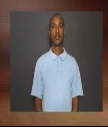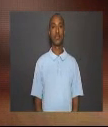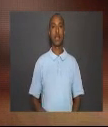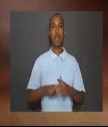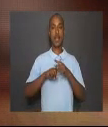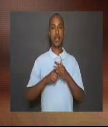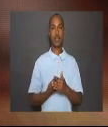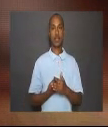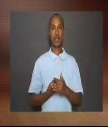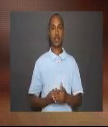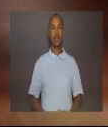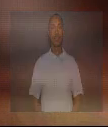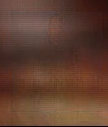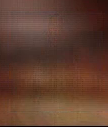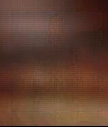Begin.